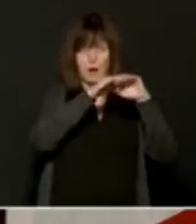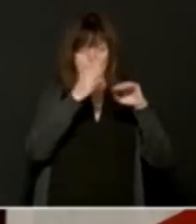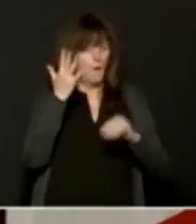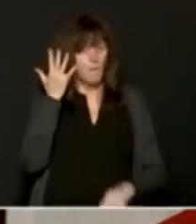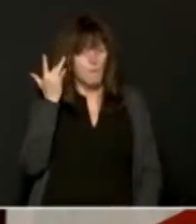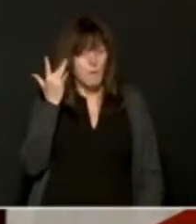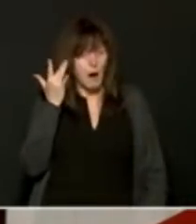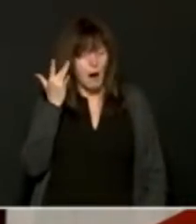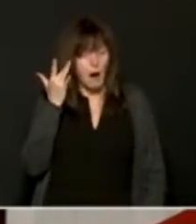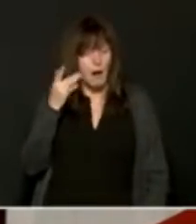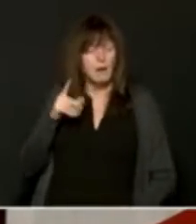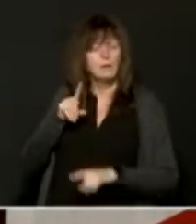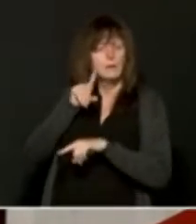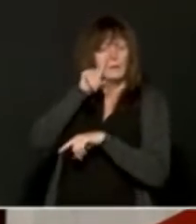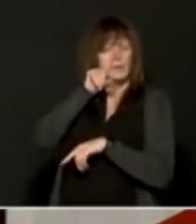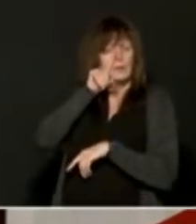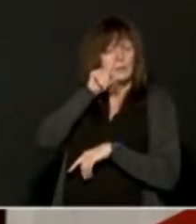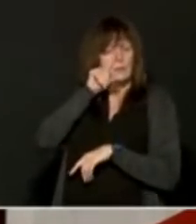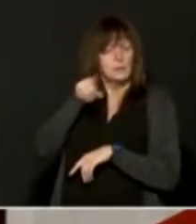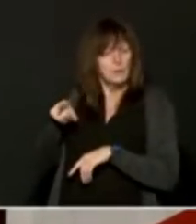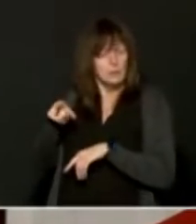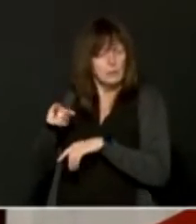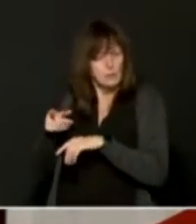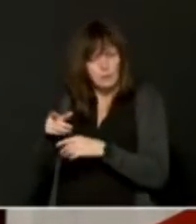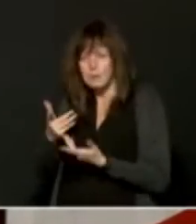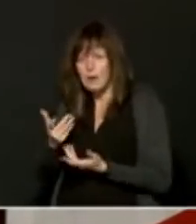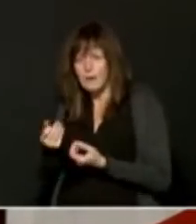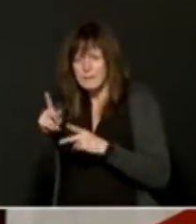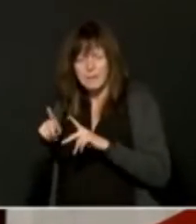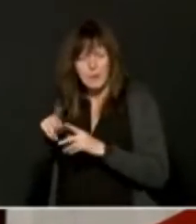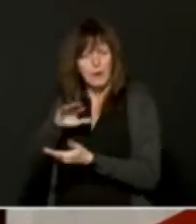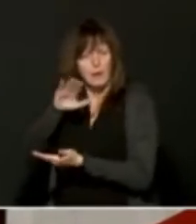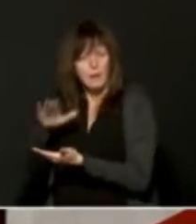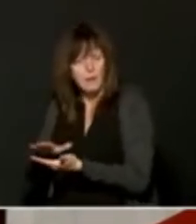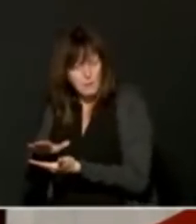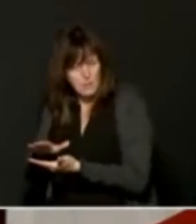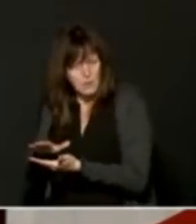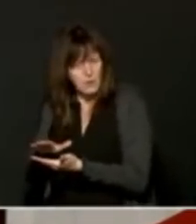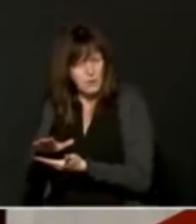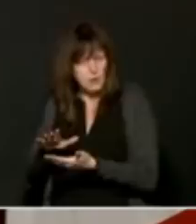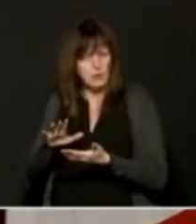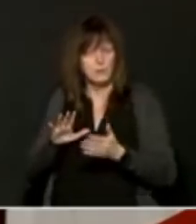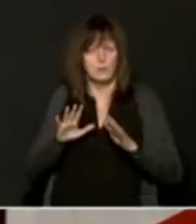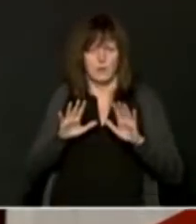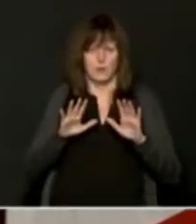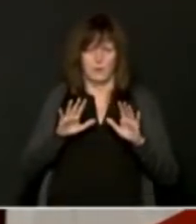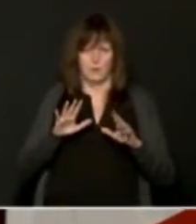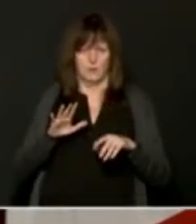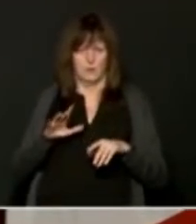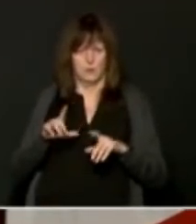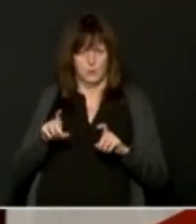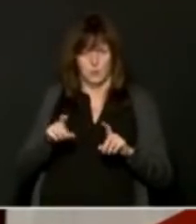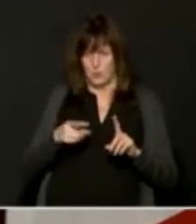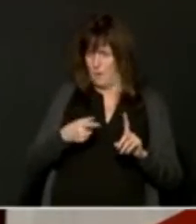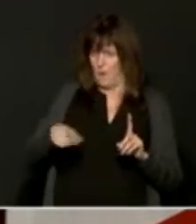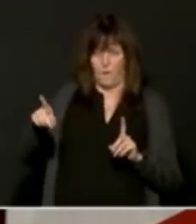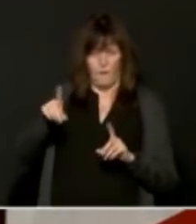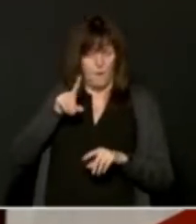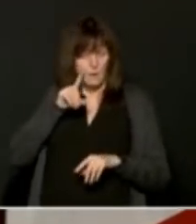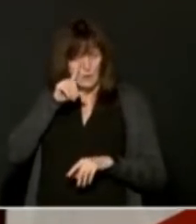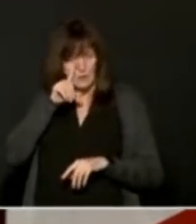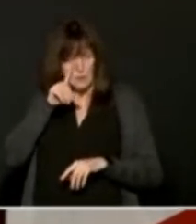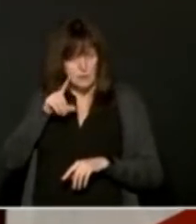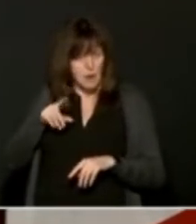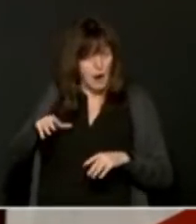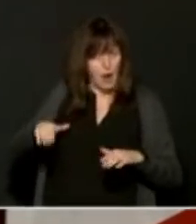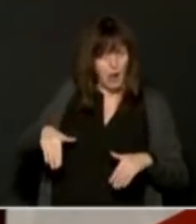down. So we need to look at that. Are people getting tested that should be getting tested? Where is the positivity? Are there